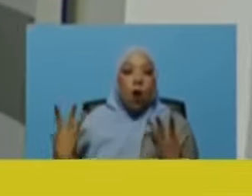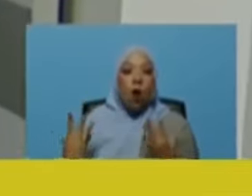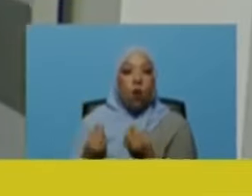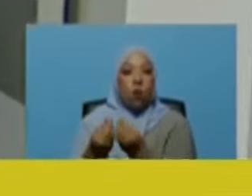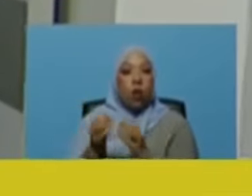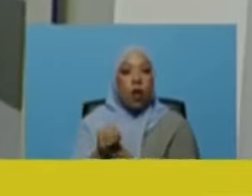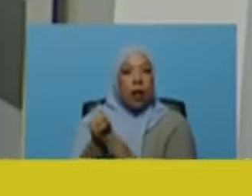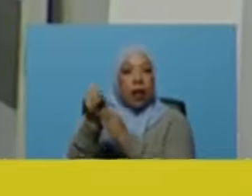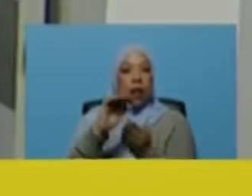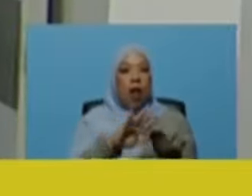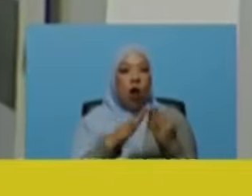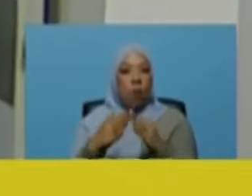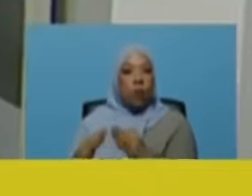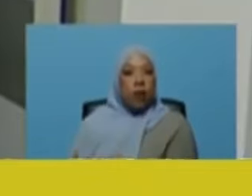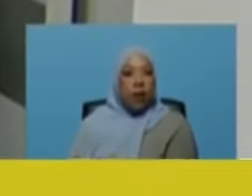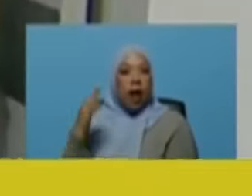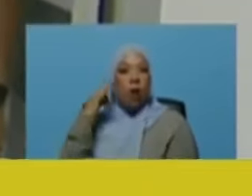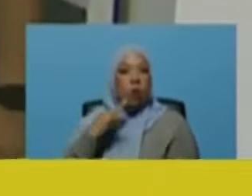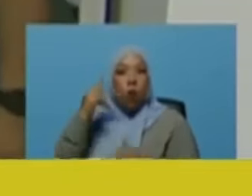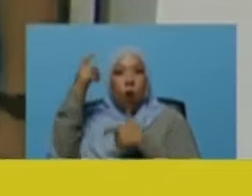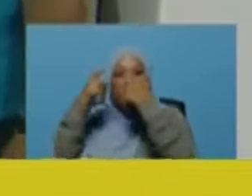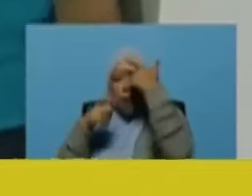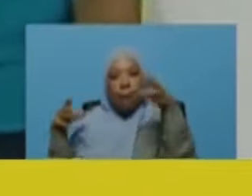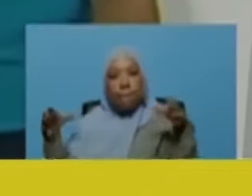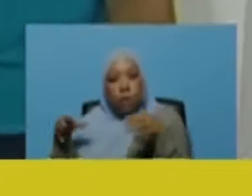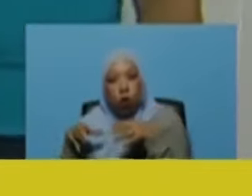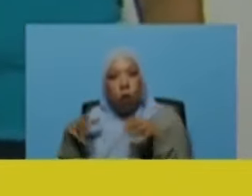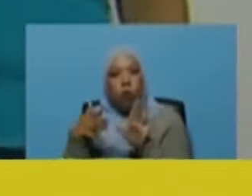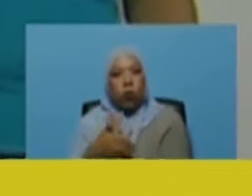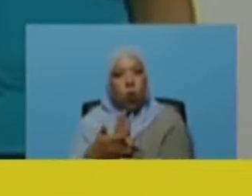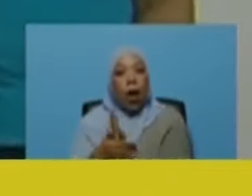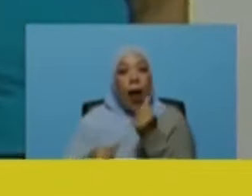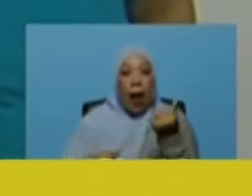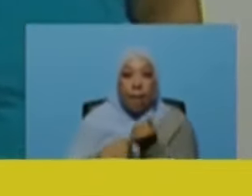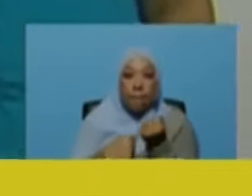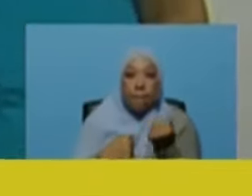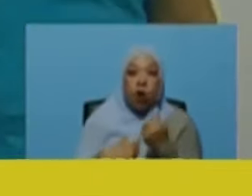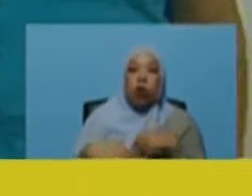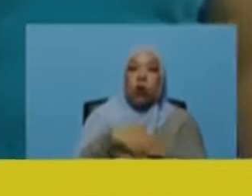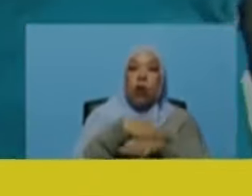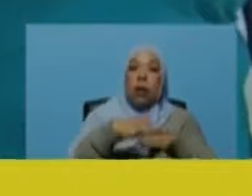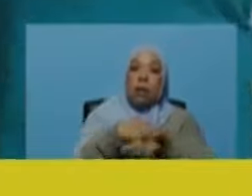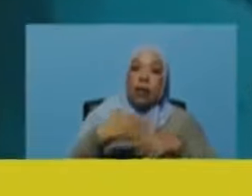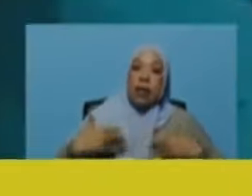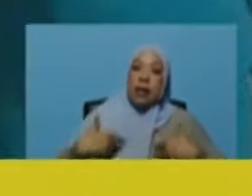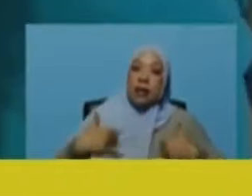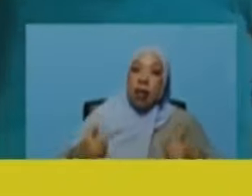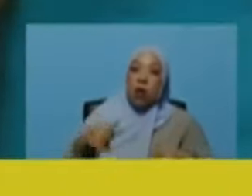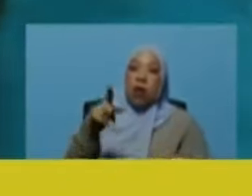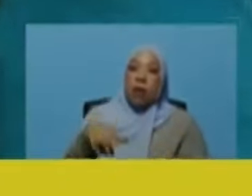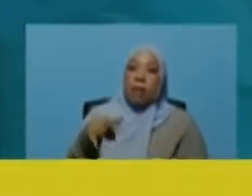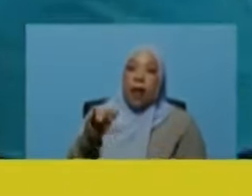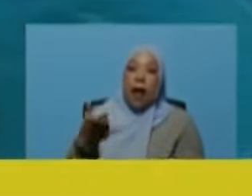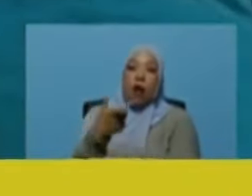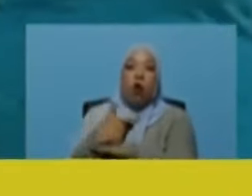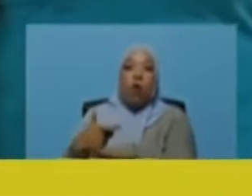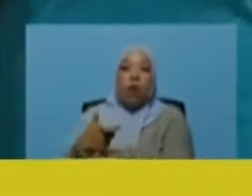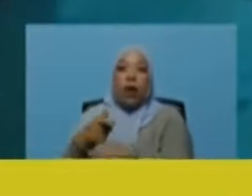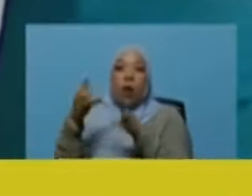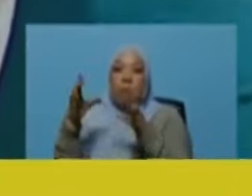Power, with the BRICS Comile, with the support that you're giving us, the Minister Magali Gutierrez, Governor Pereira, to